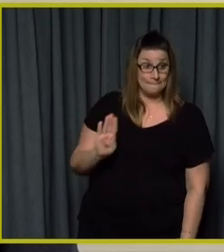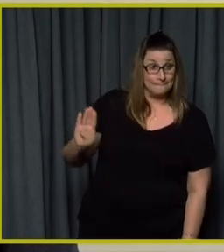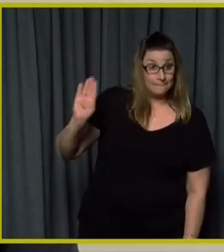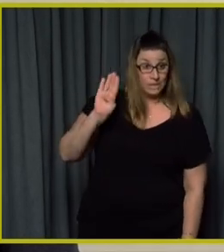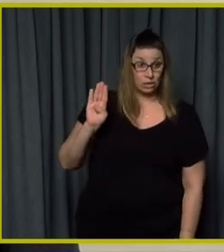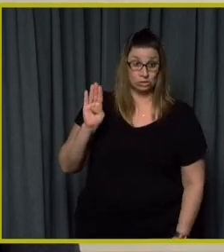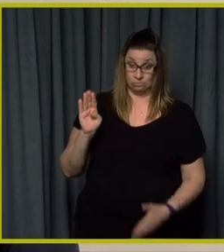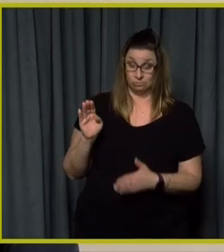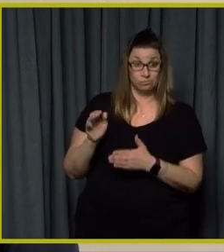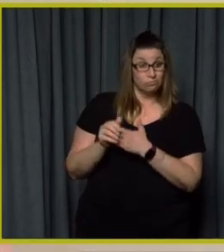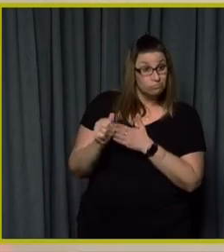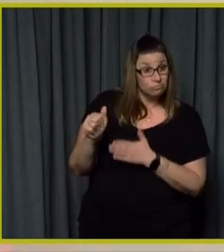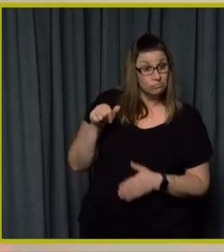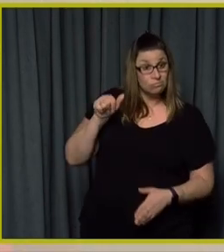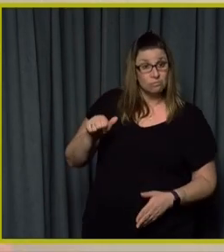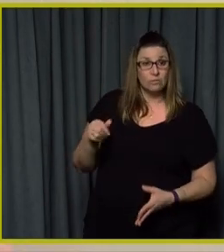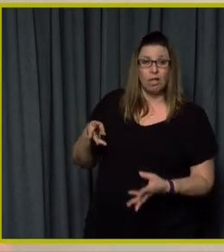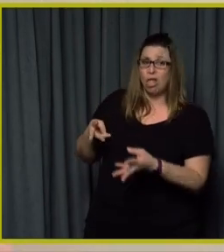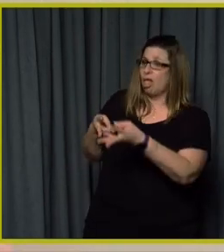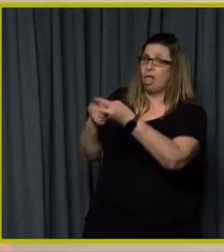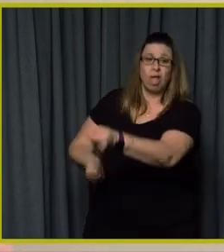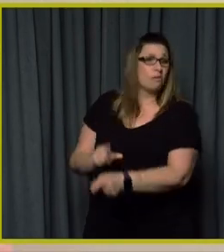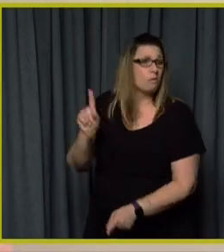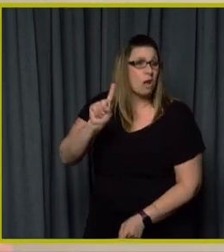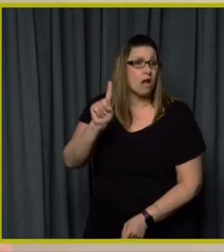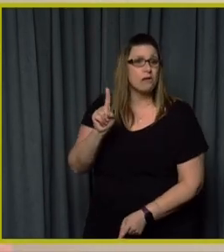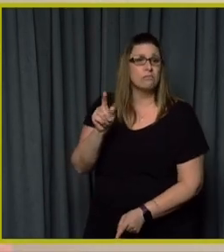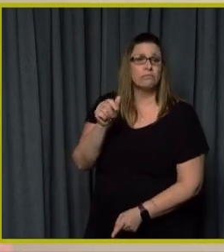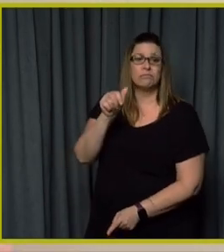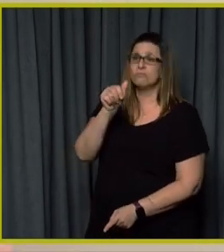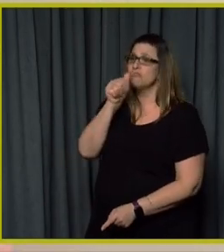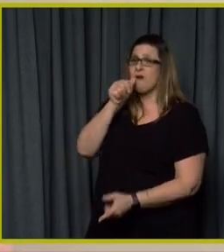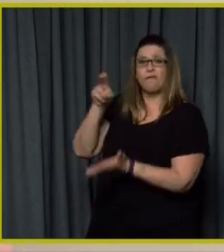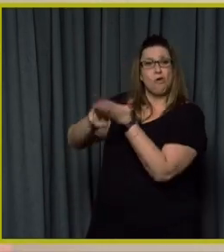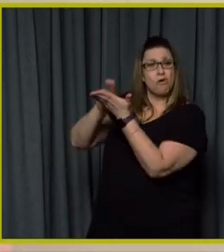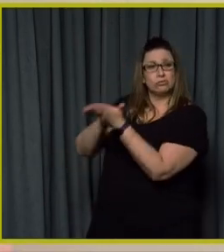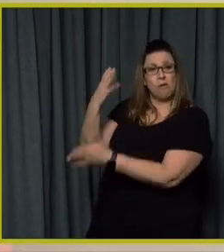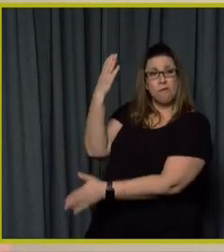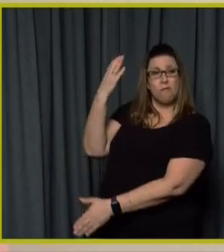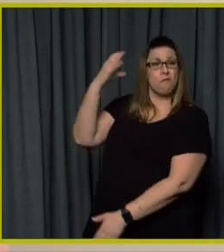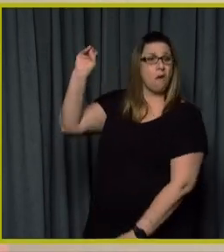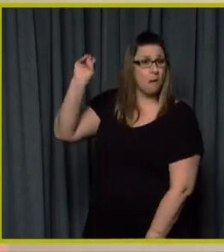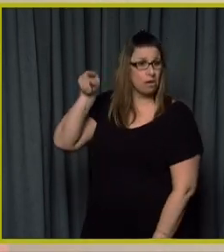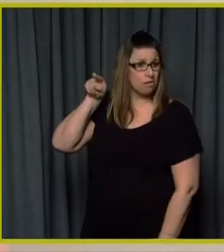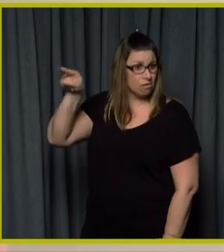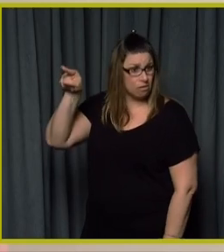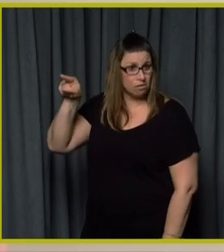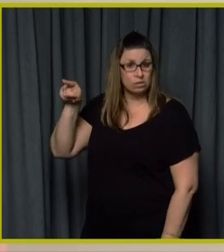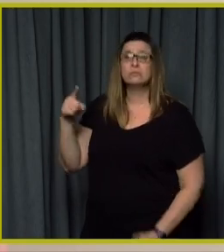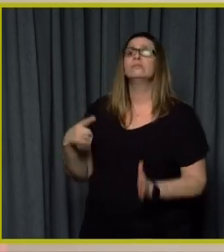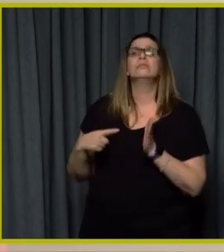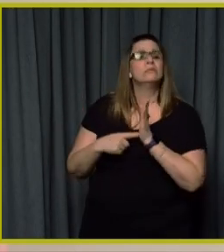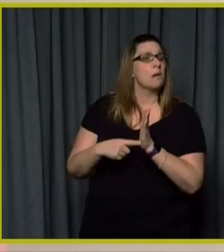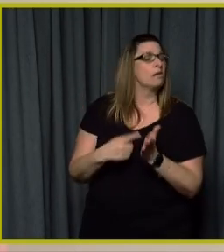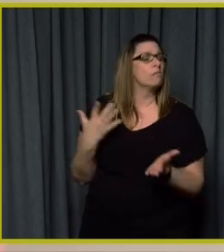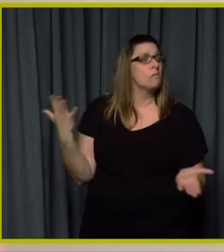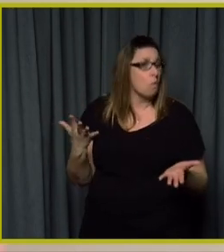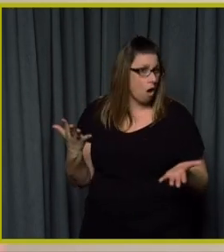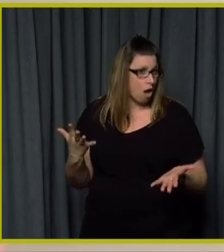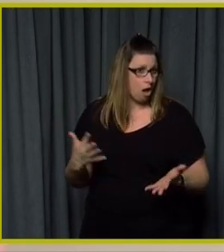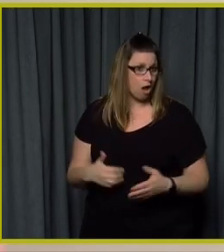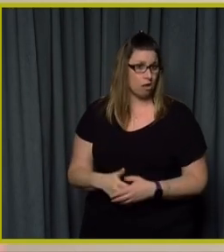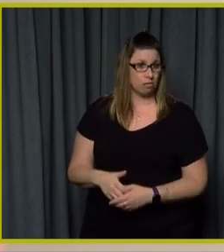to military contractors. Just one of those military contracts could pay to expand Medicaid